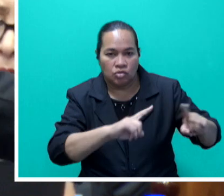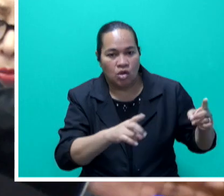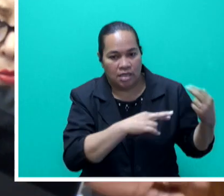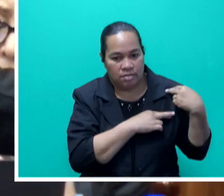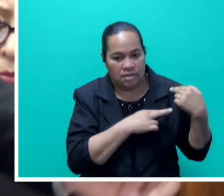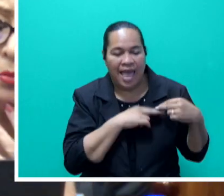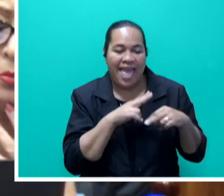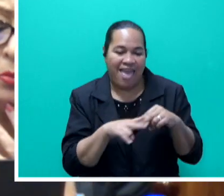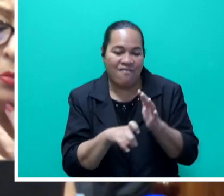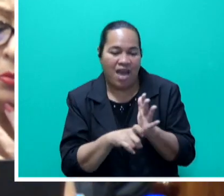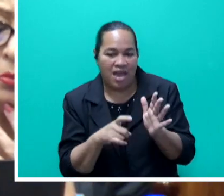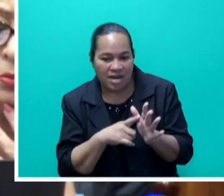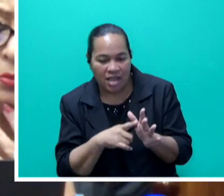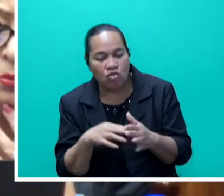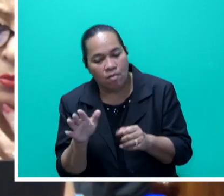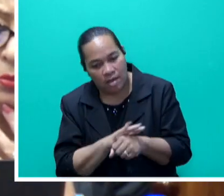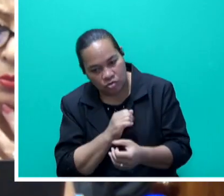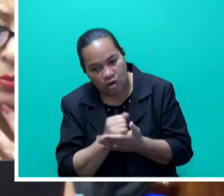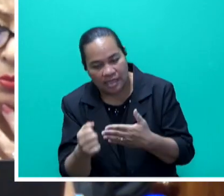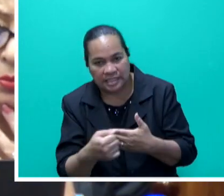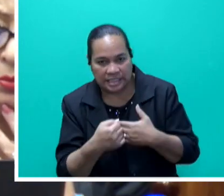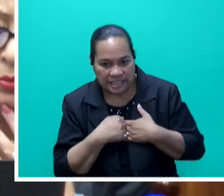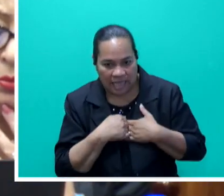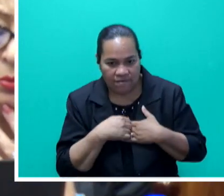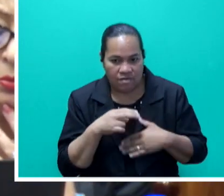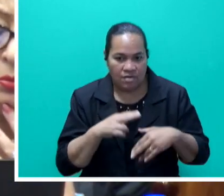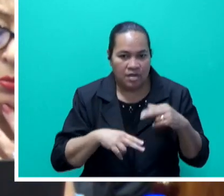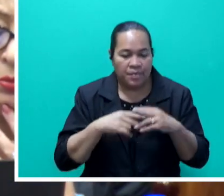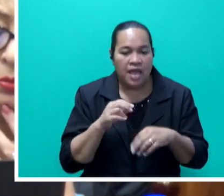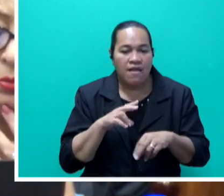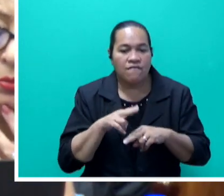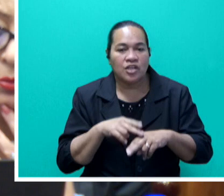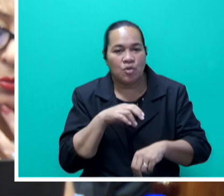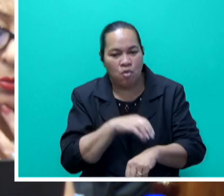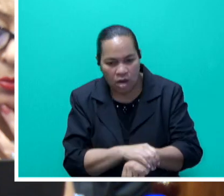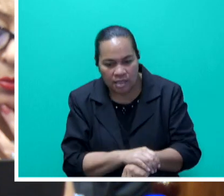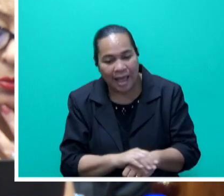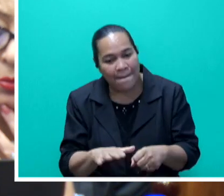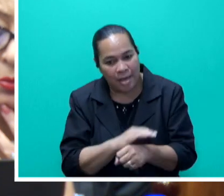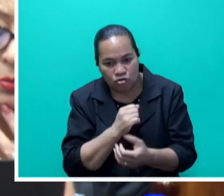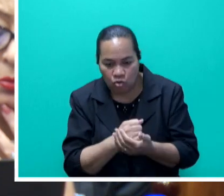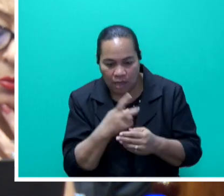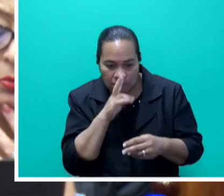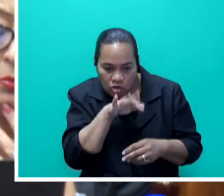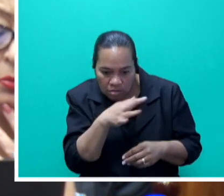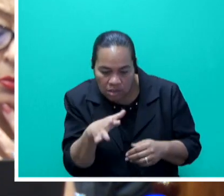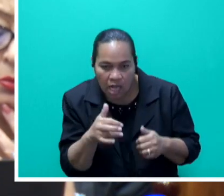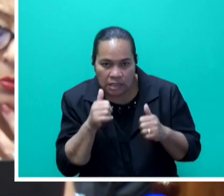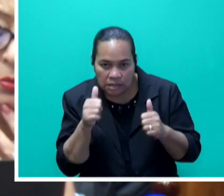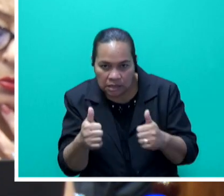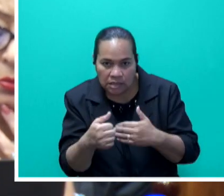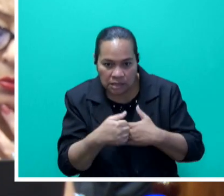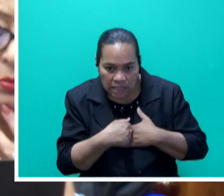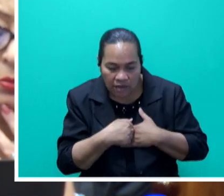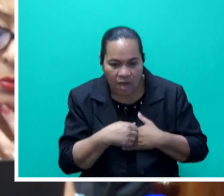the FRA to ensure safe infrastructure, the Fiji Police Force to ensure safe drivers and proper traffic management, the